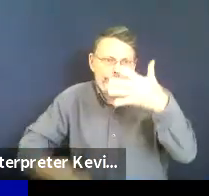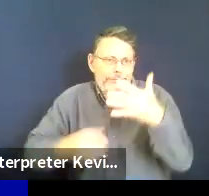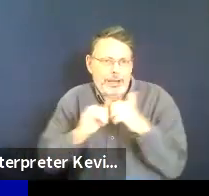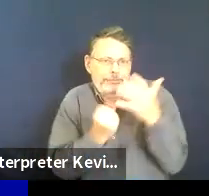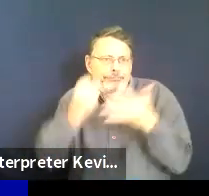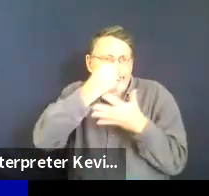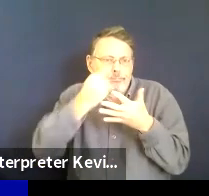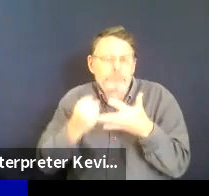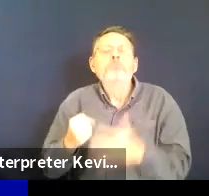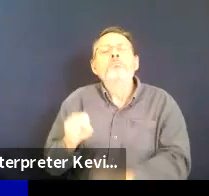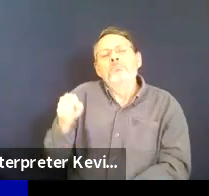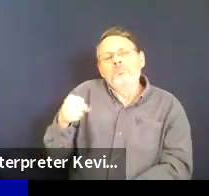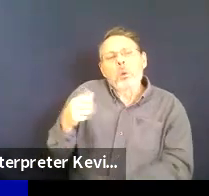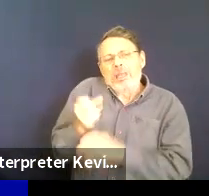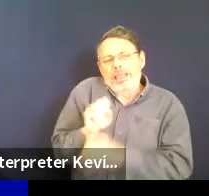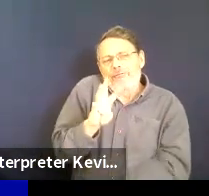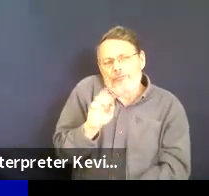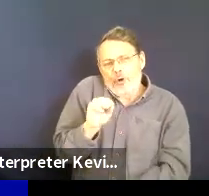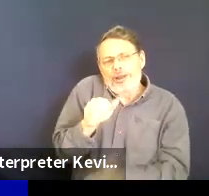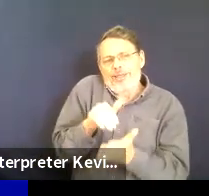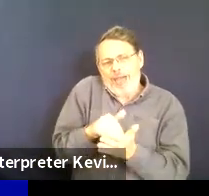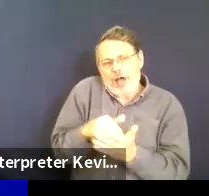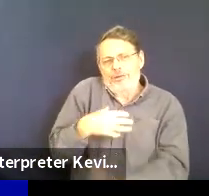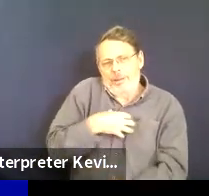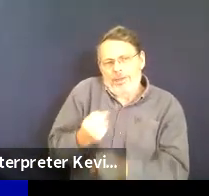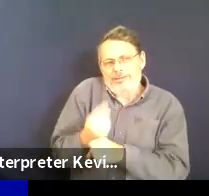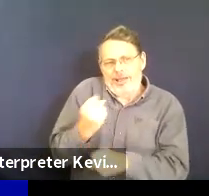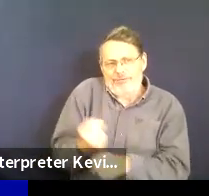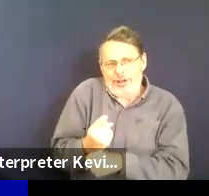So, you know, we do get about 40,000 complaints a year.